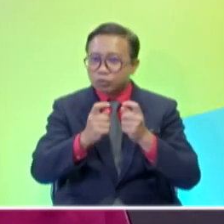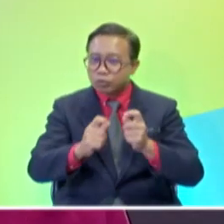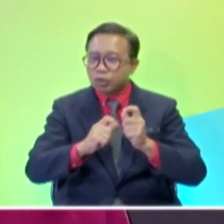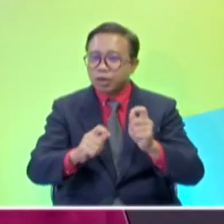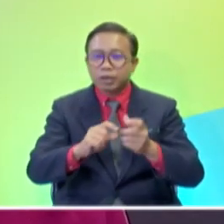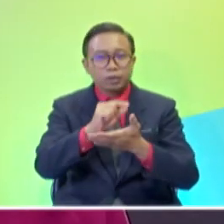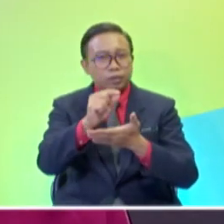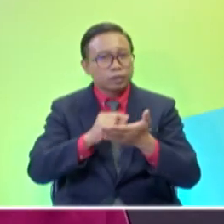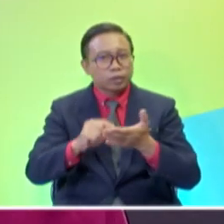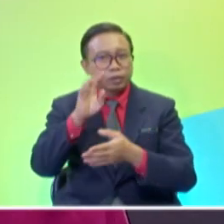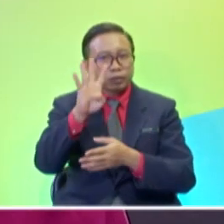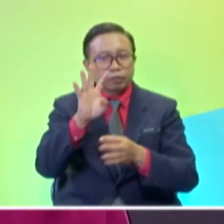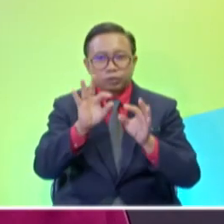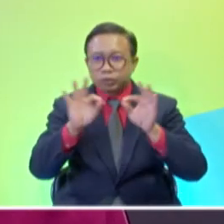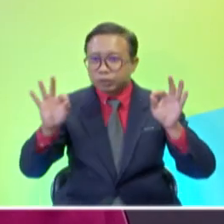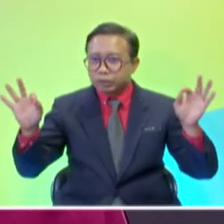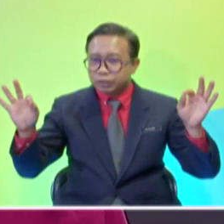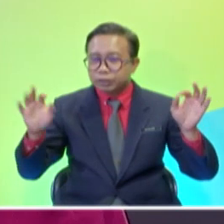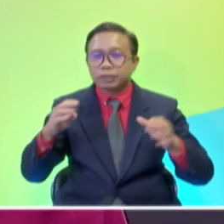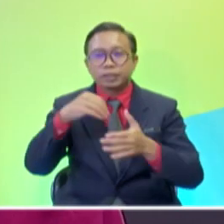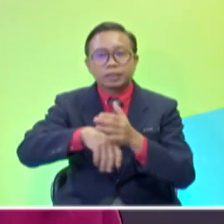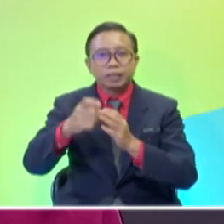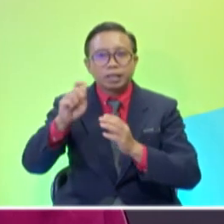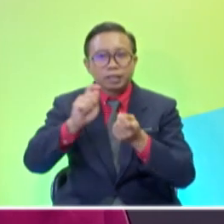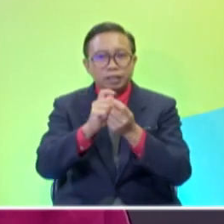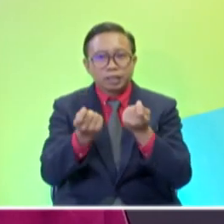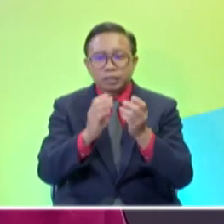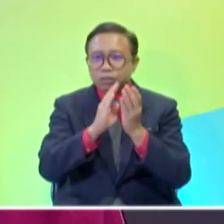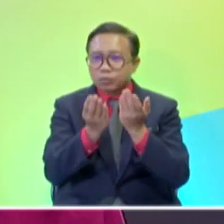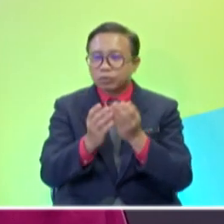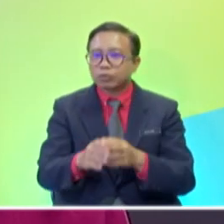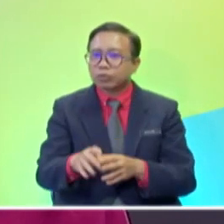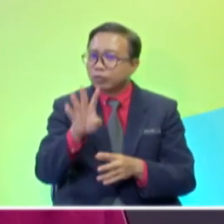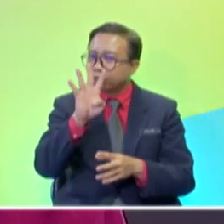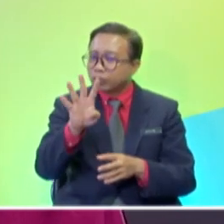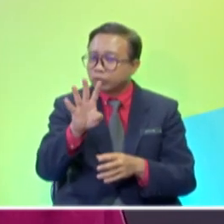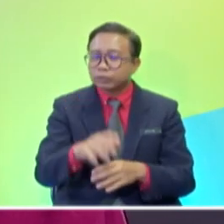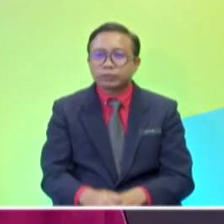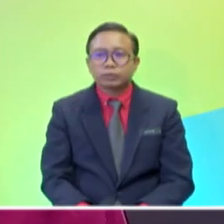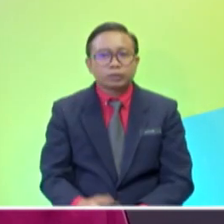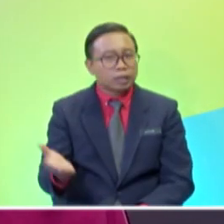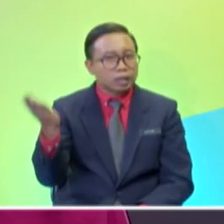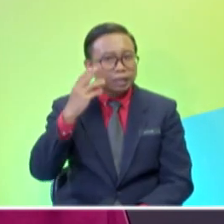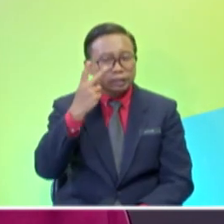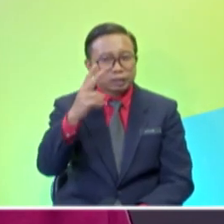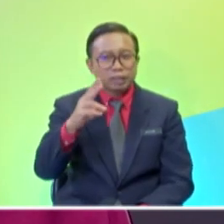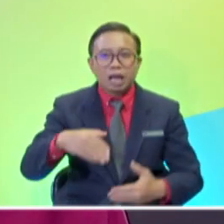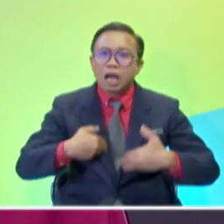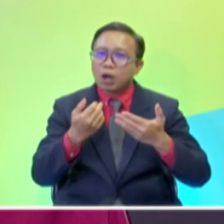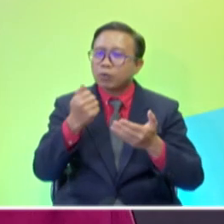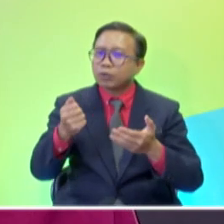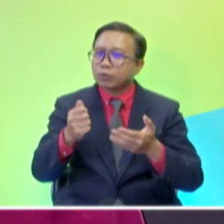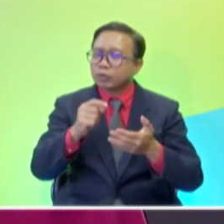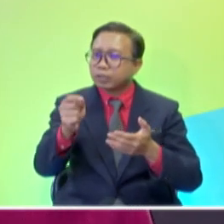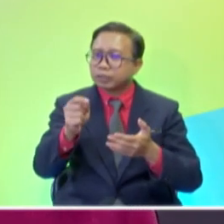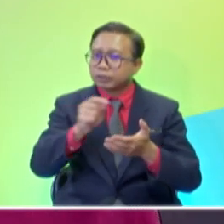4 sentences that are in the textbook. Let's do the 4 first. Okay. And let's see how you guys